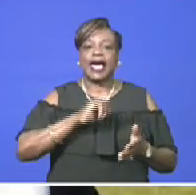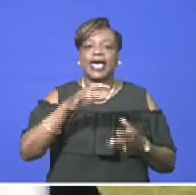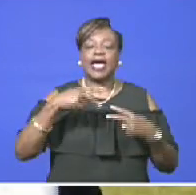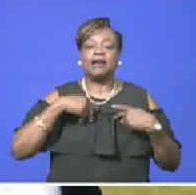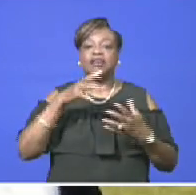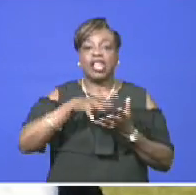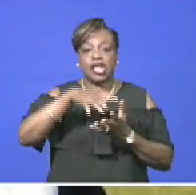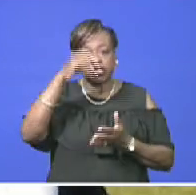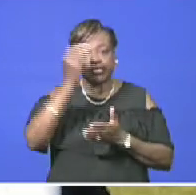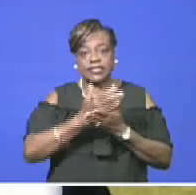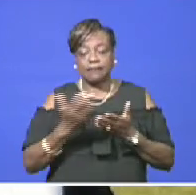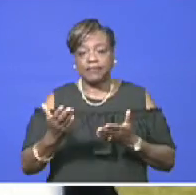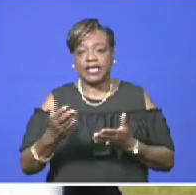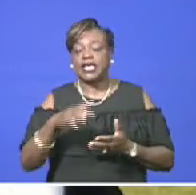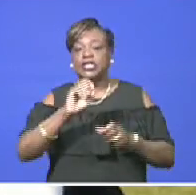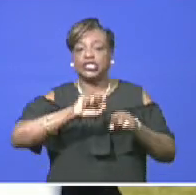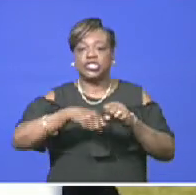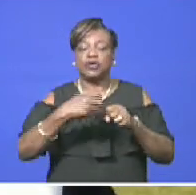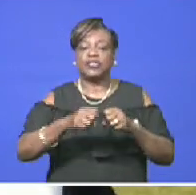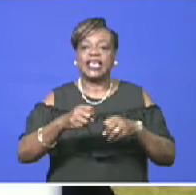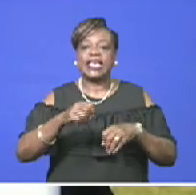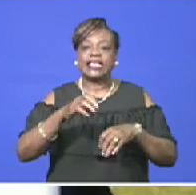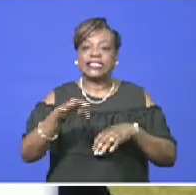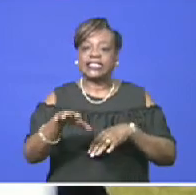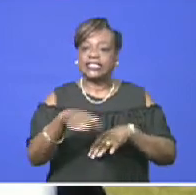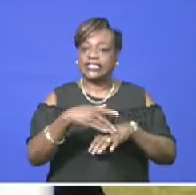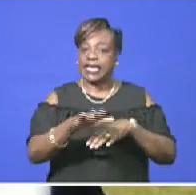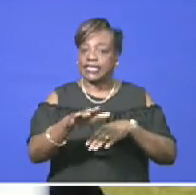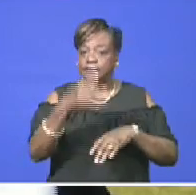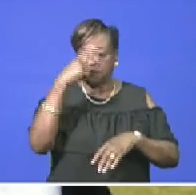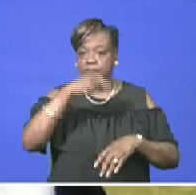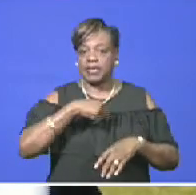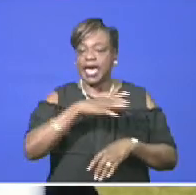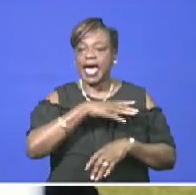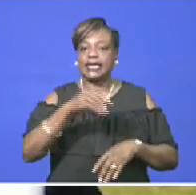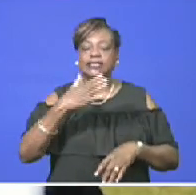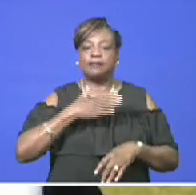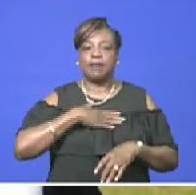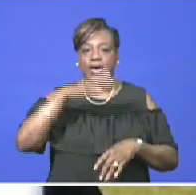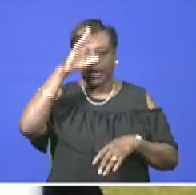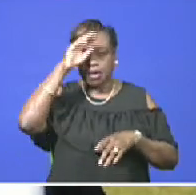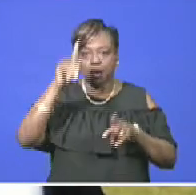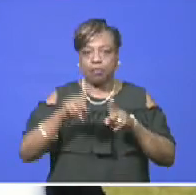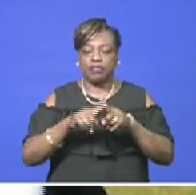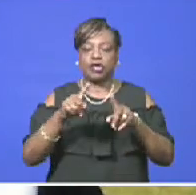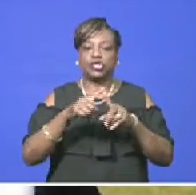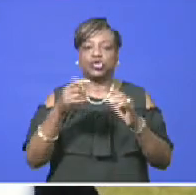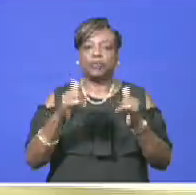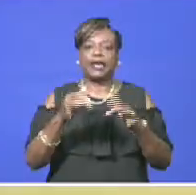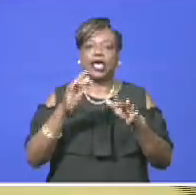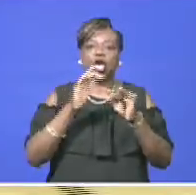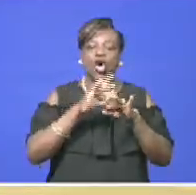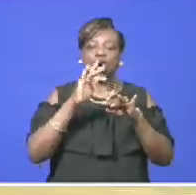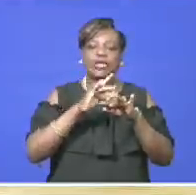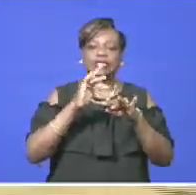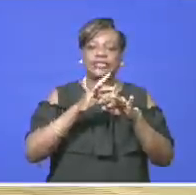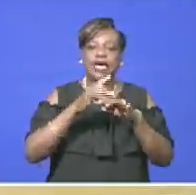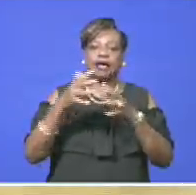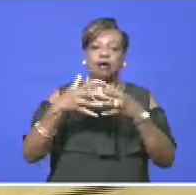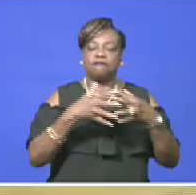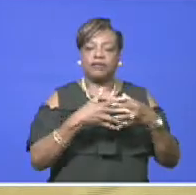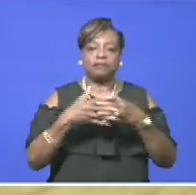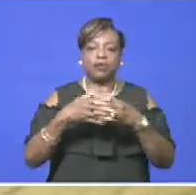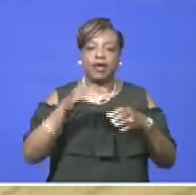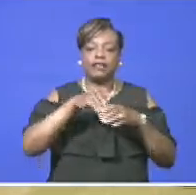me, and actually sent for me and my brother. They liked the talent, and they invited us to play contact football in the United States of America. The Providence